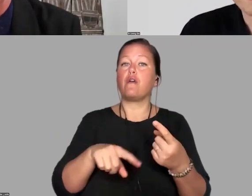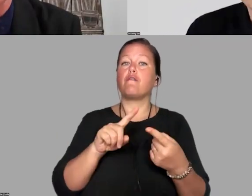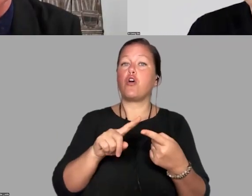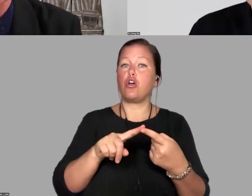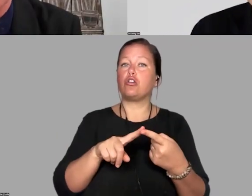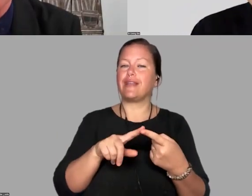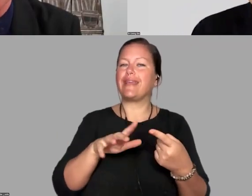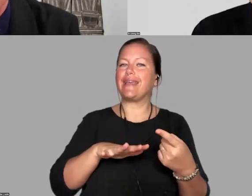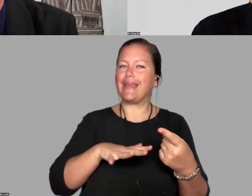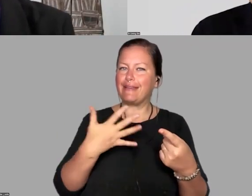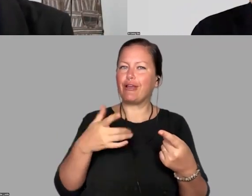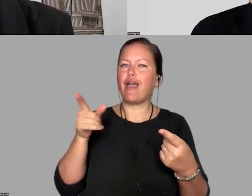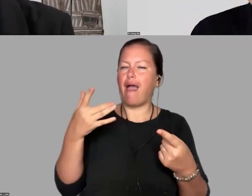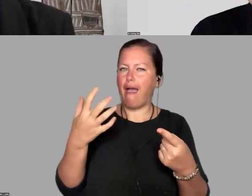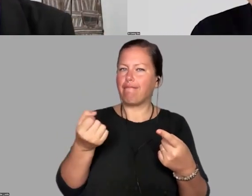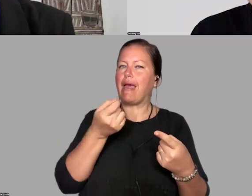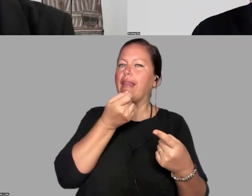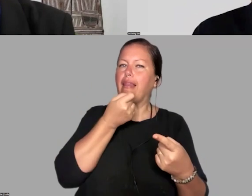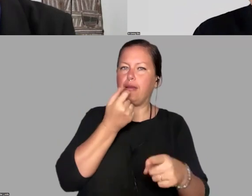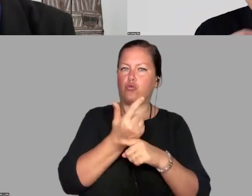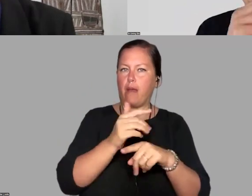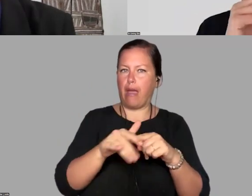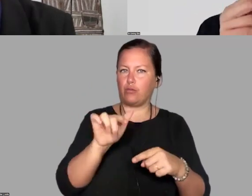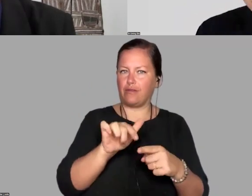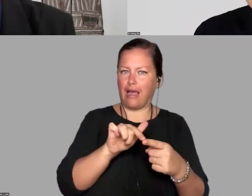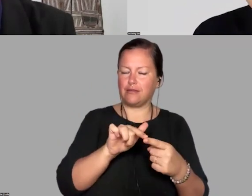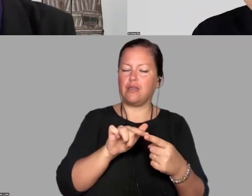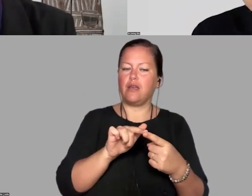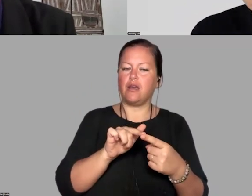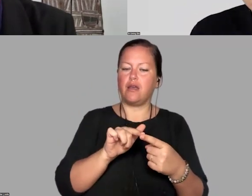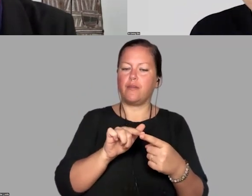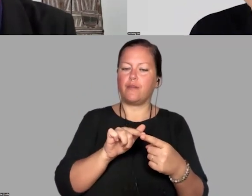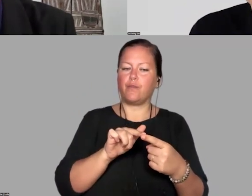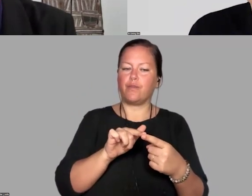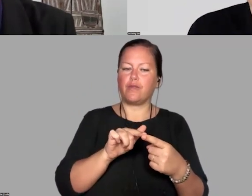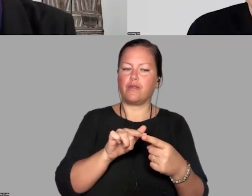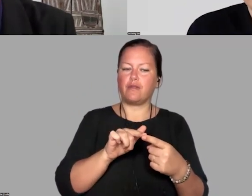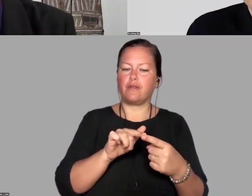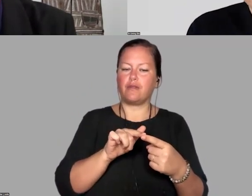is interesting. You touched briefly on this about those uh,